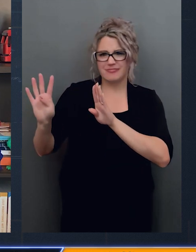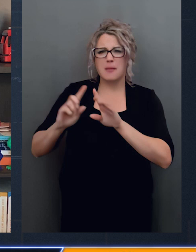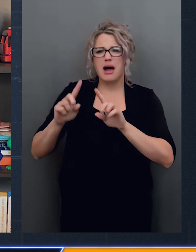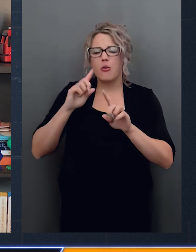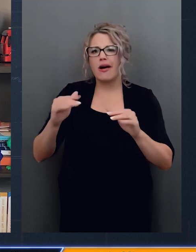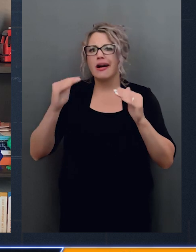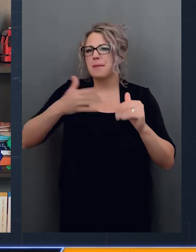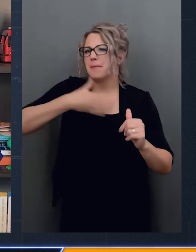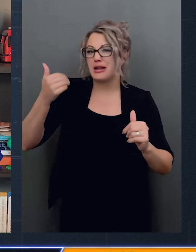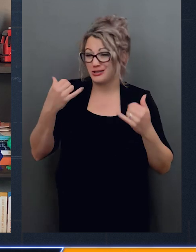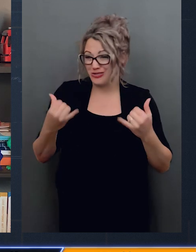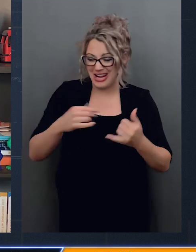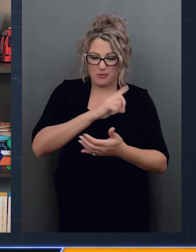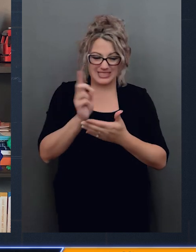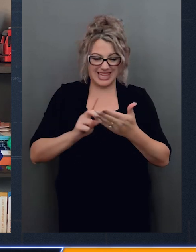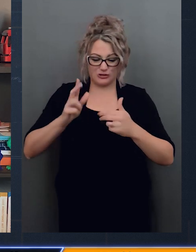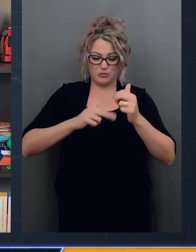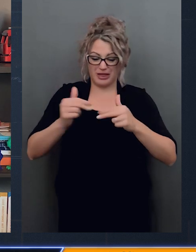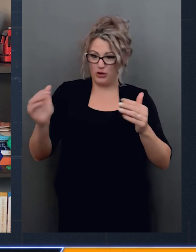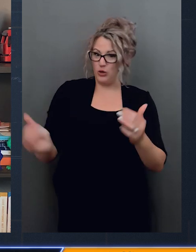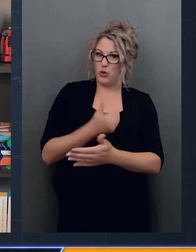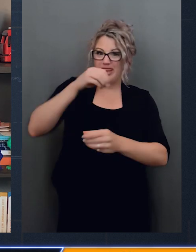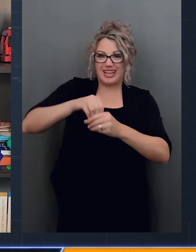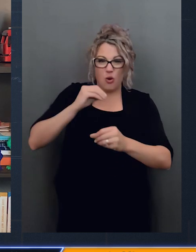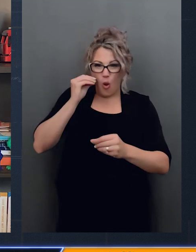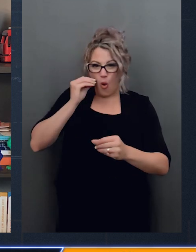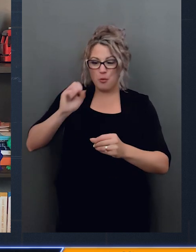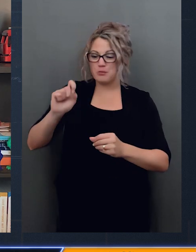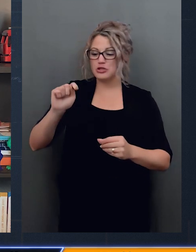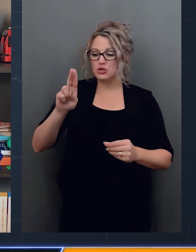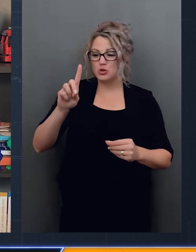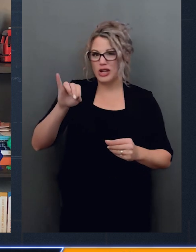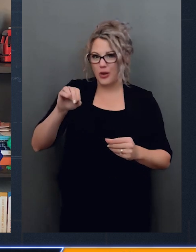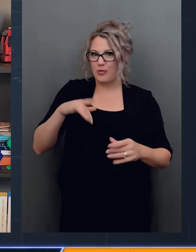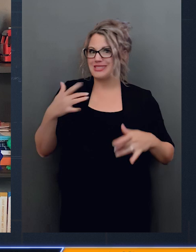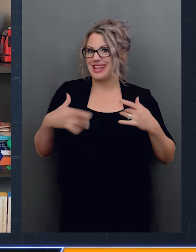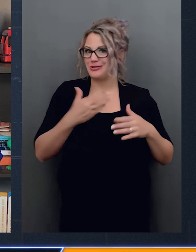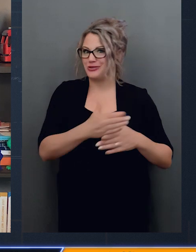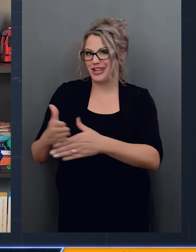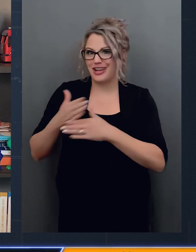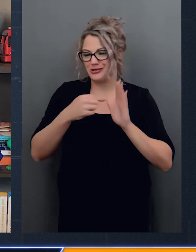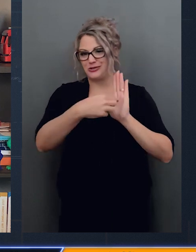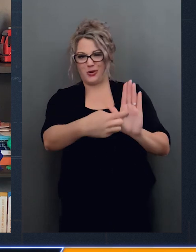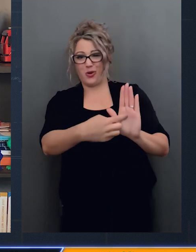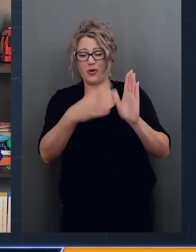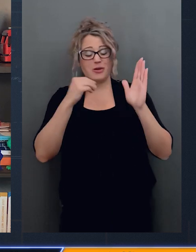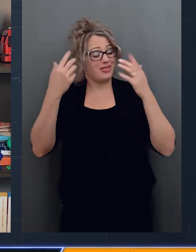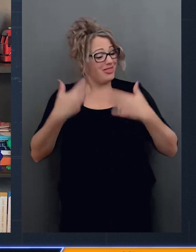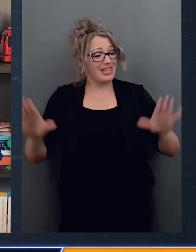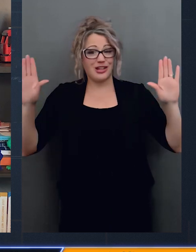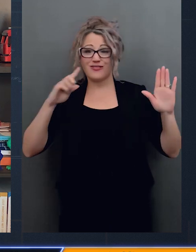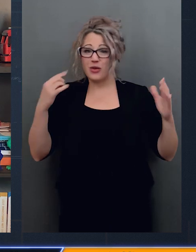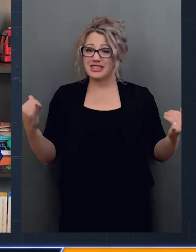job at video going forward. So I'm actually designing and building a brand new in-home studio. Can't wait to show you what that's all about.